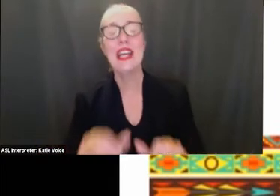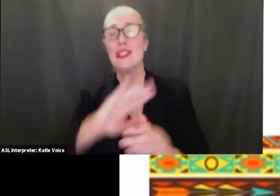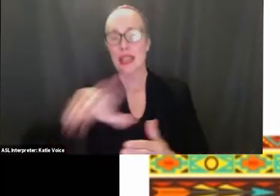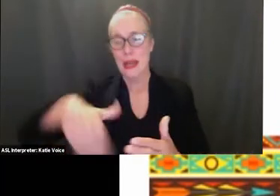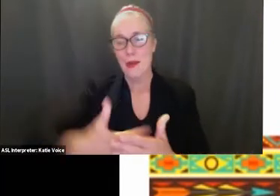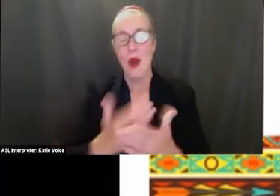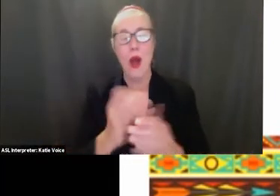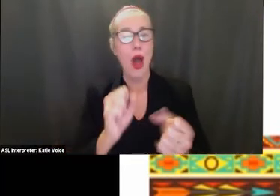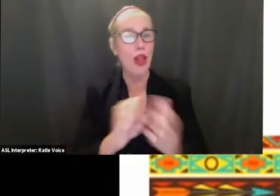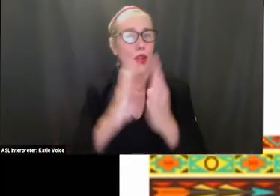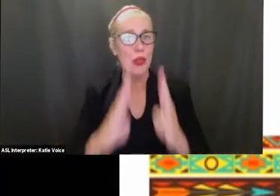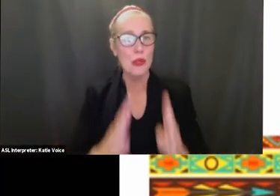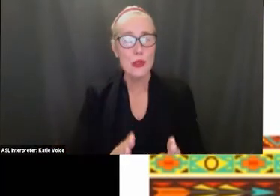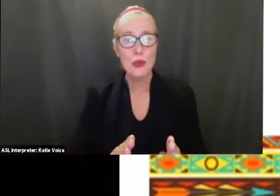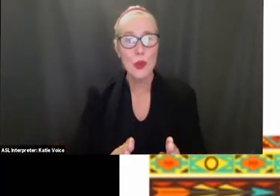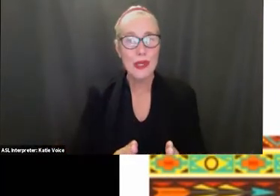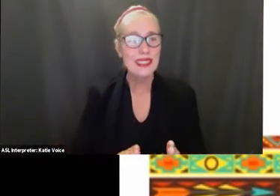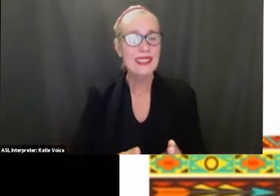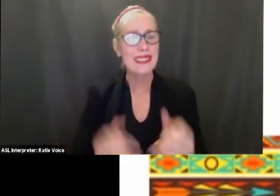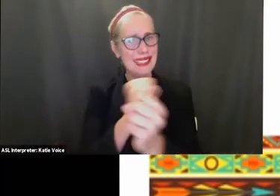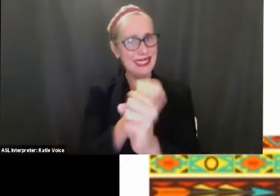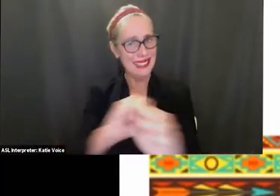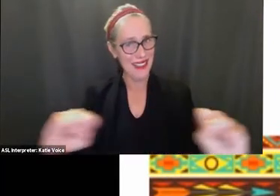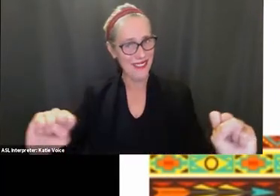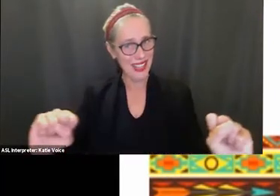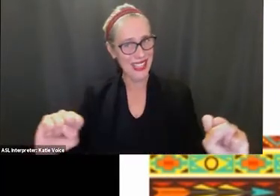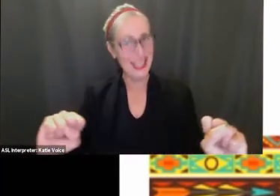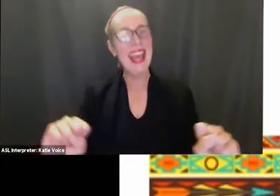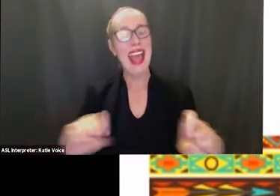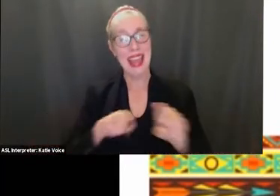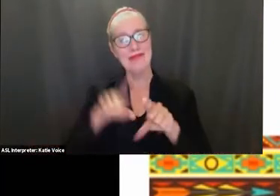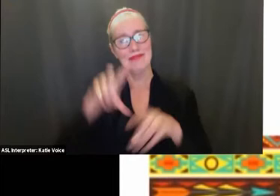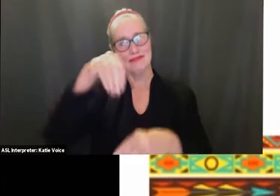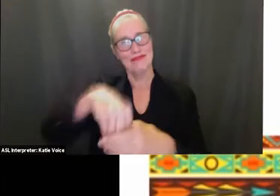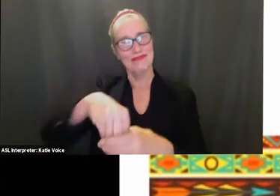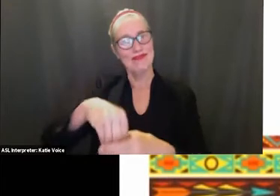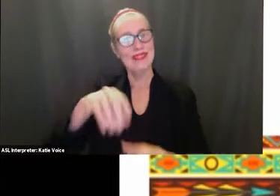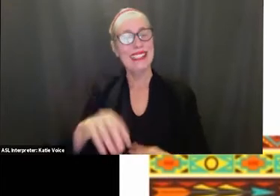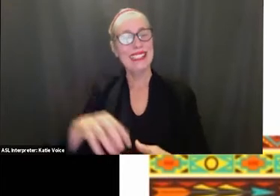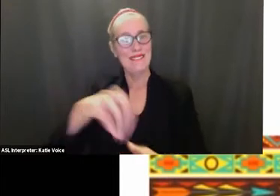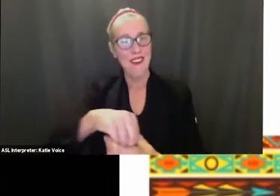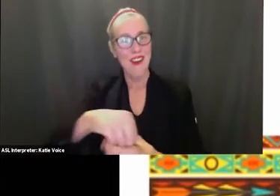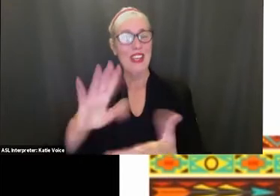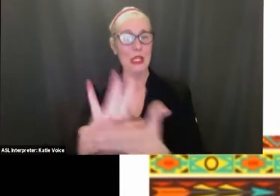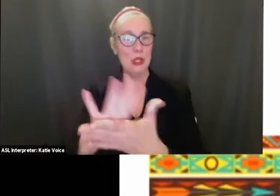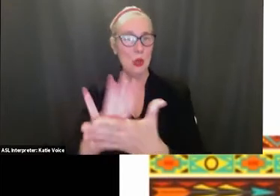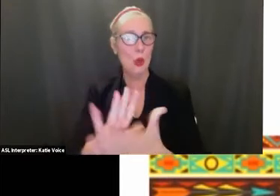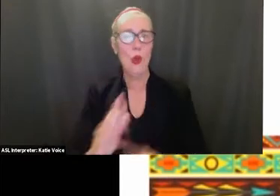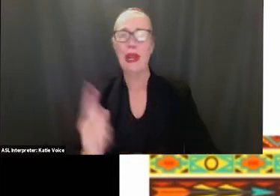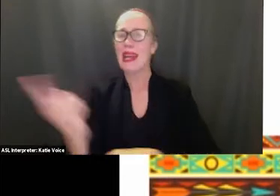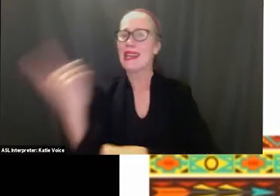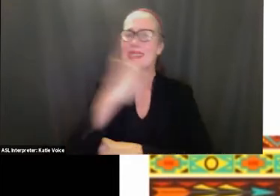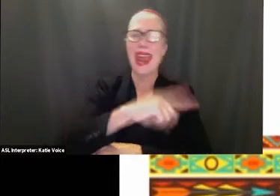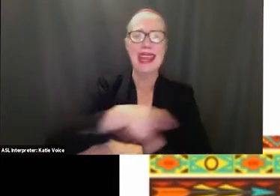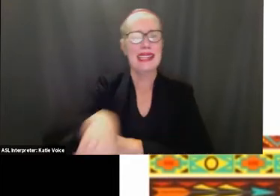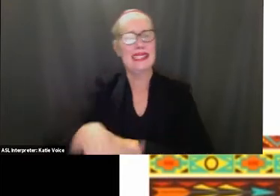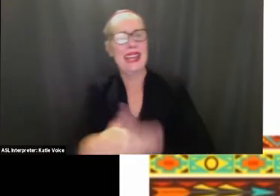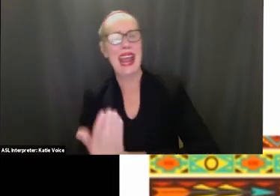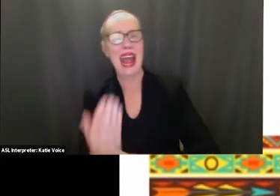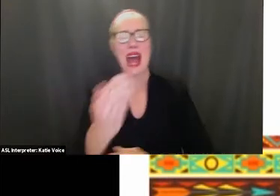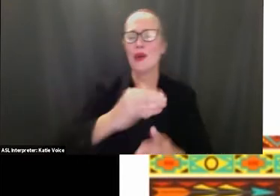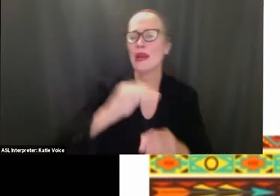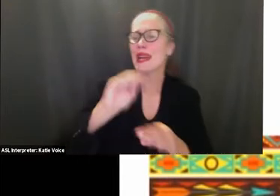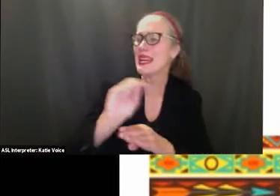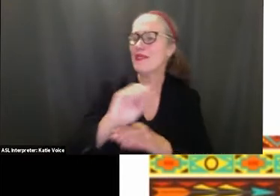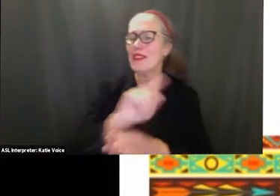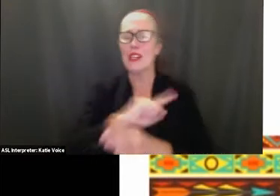students safe and in school day in and day out evenings and weekends they care for our students